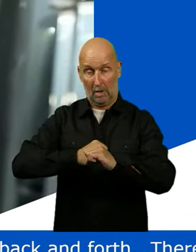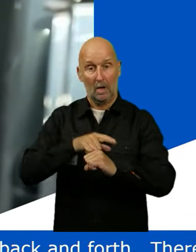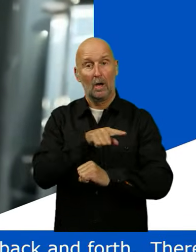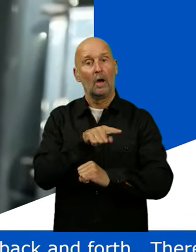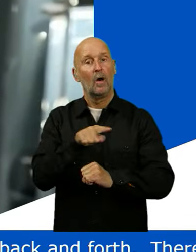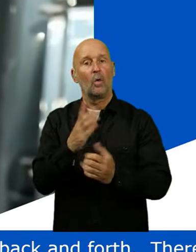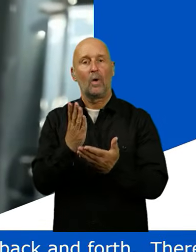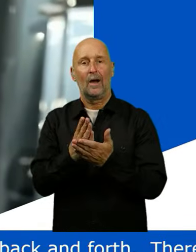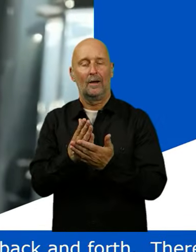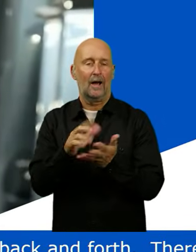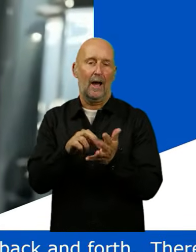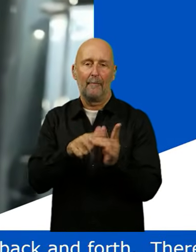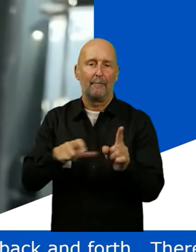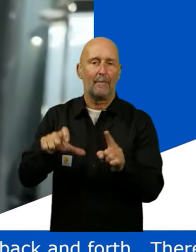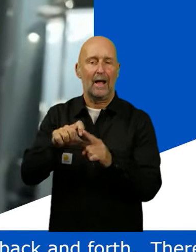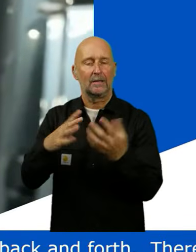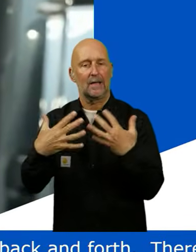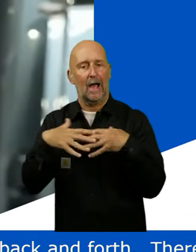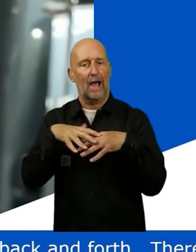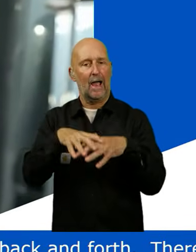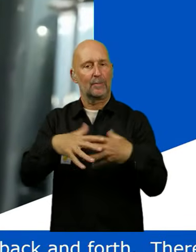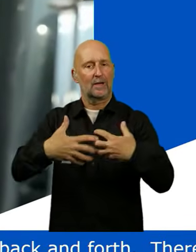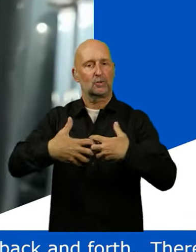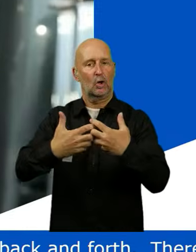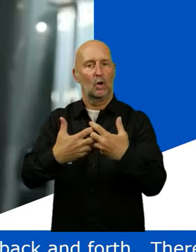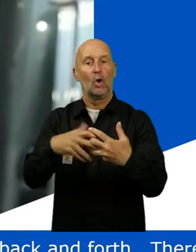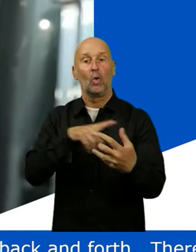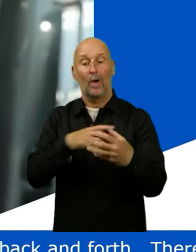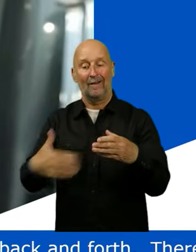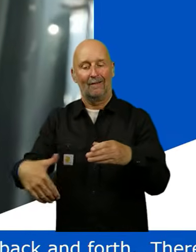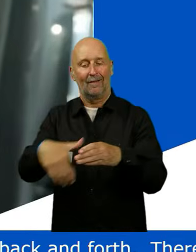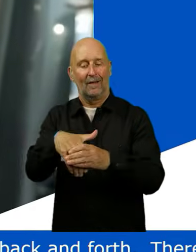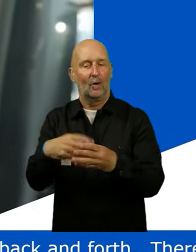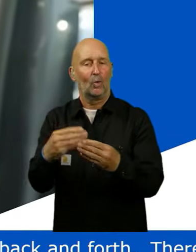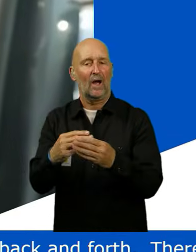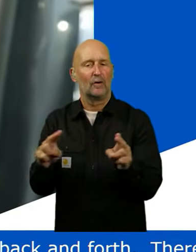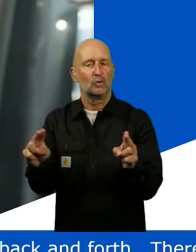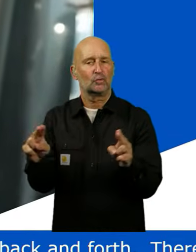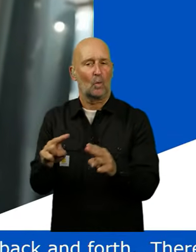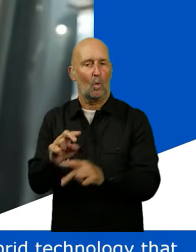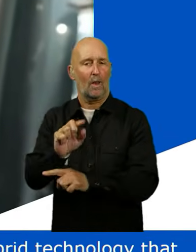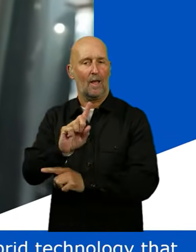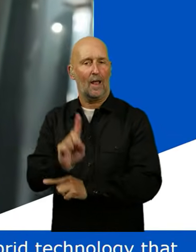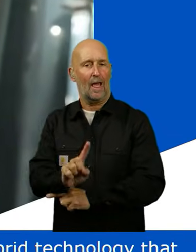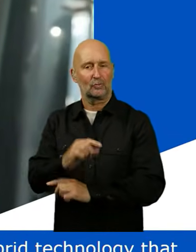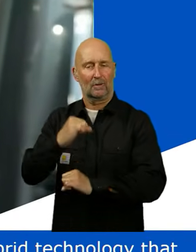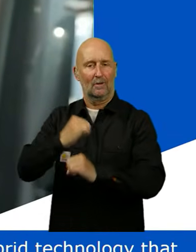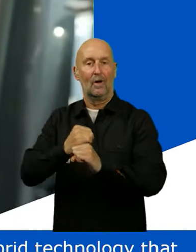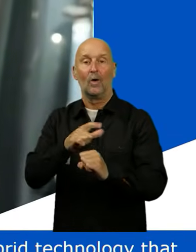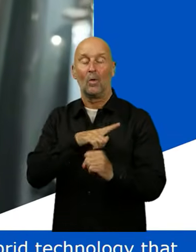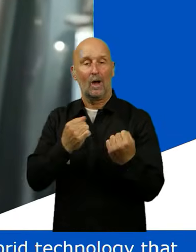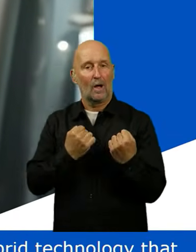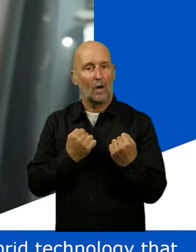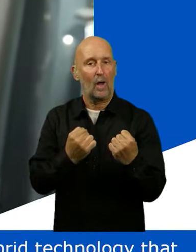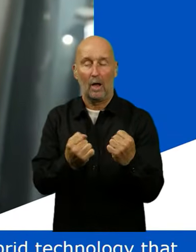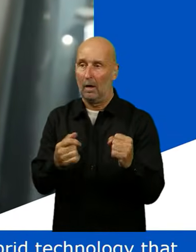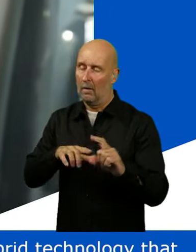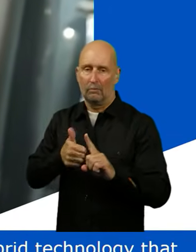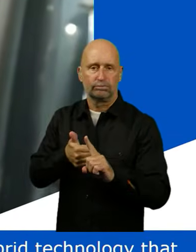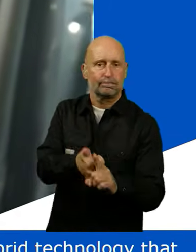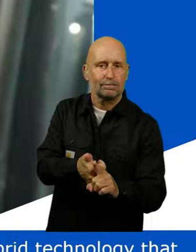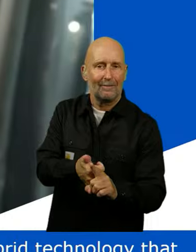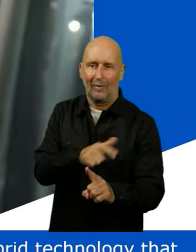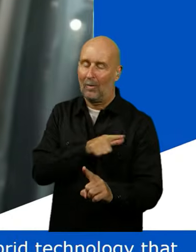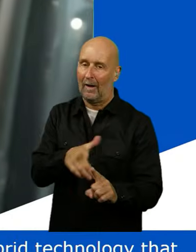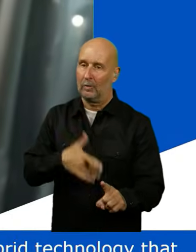mild hybrid technology. That means that there's a small electric motor to give a small boost to the engine when you're pulling away, and it makes it feel